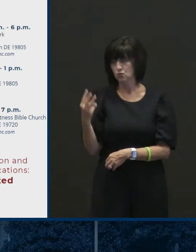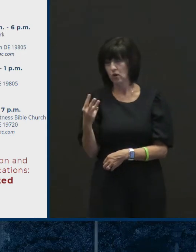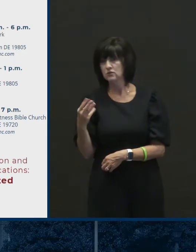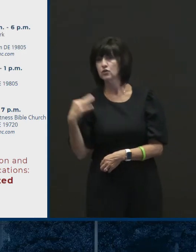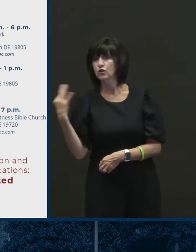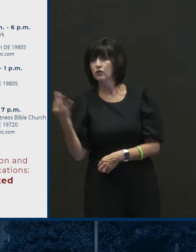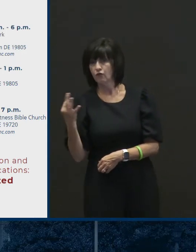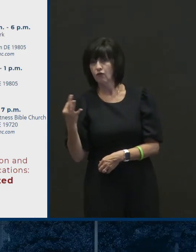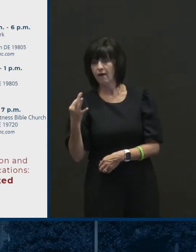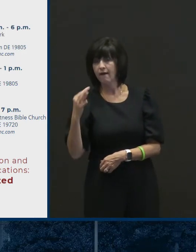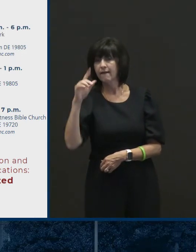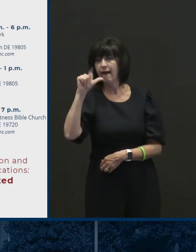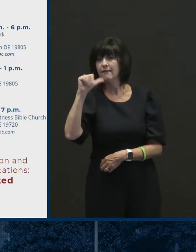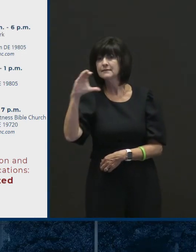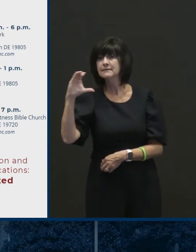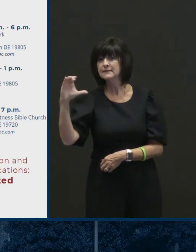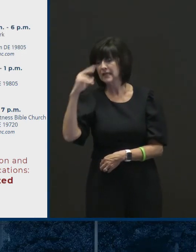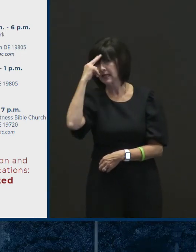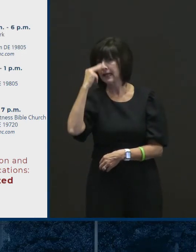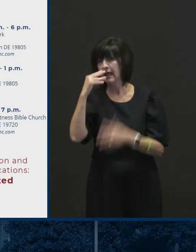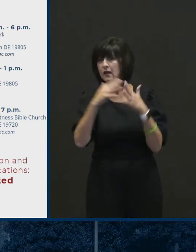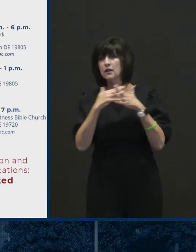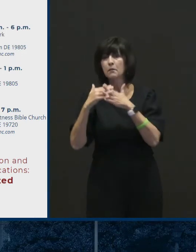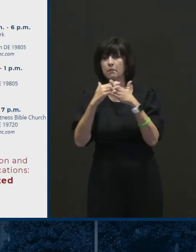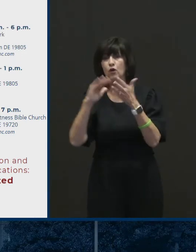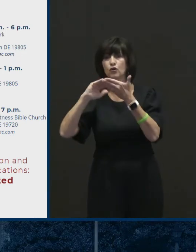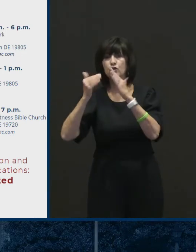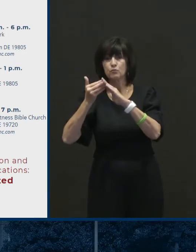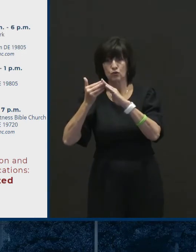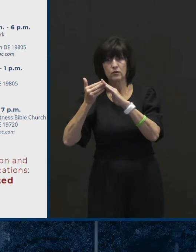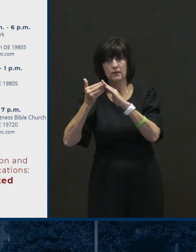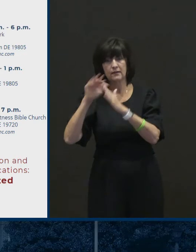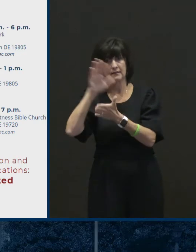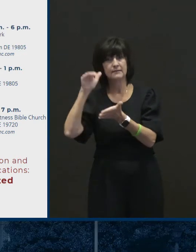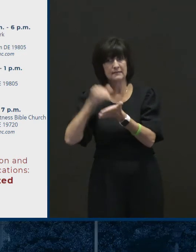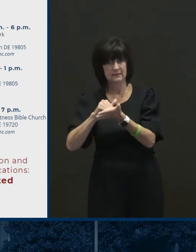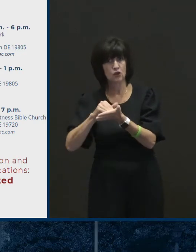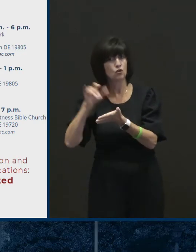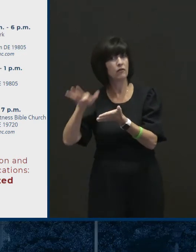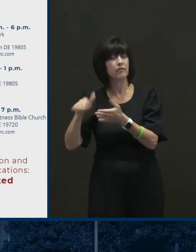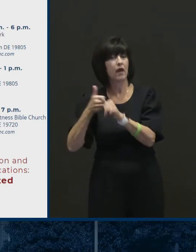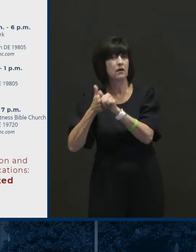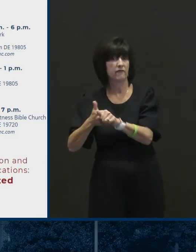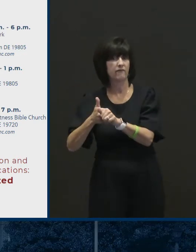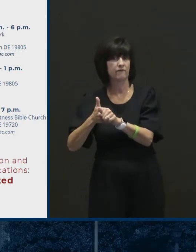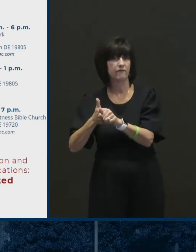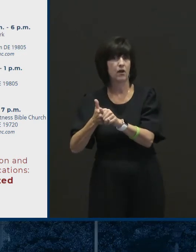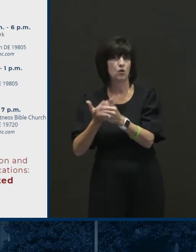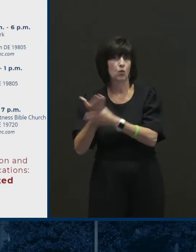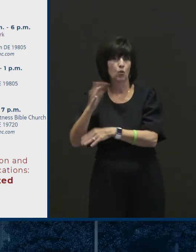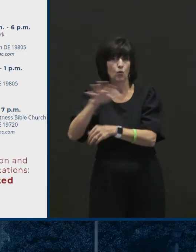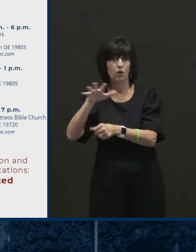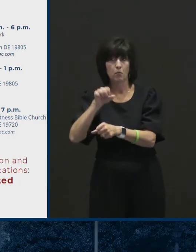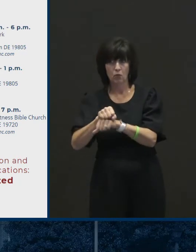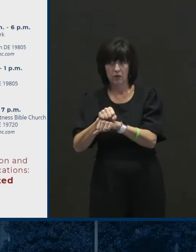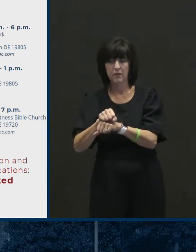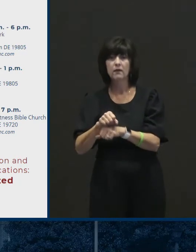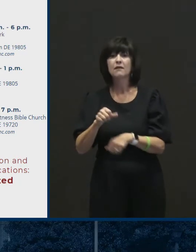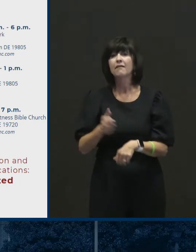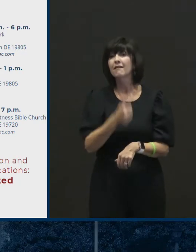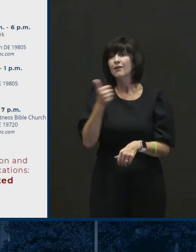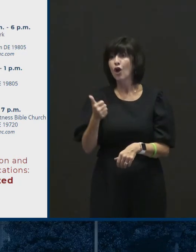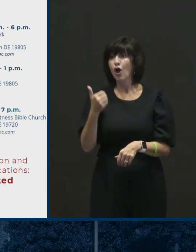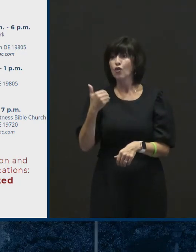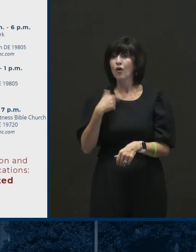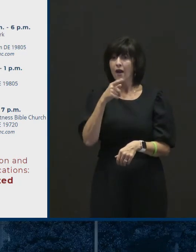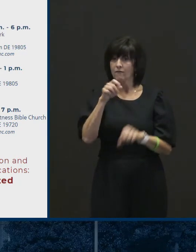by appointment only, and they are on there. And then we have the curative ones. So the curative ones are the walk-ups, drive-through. And today